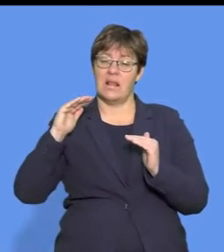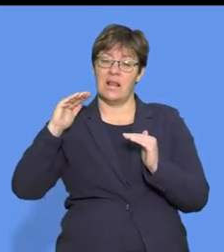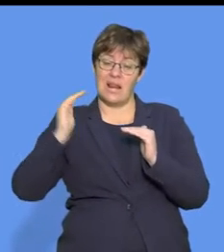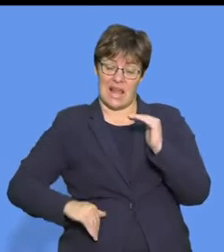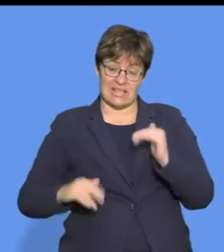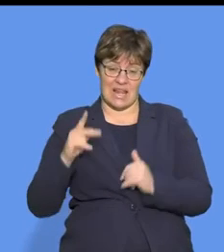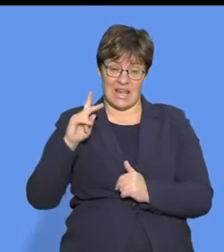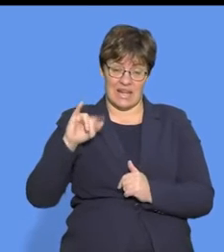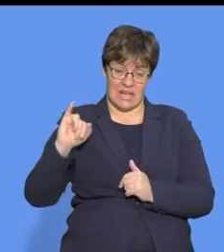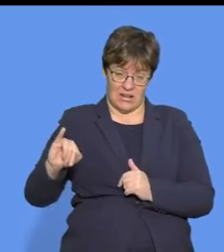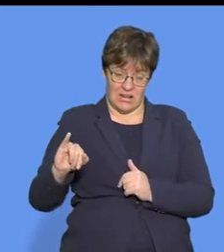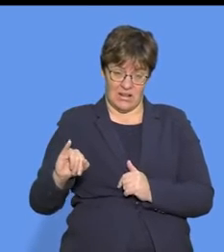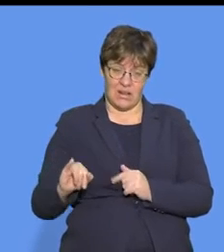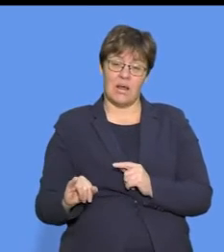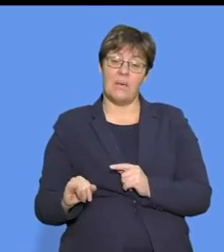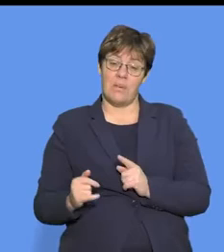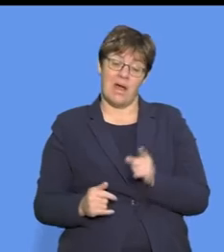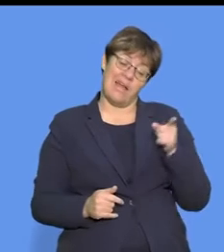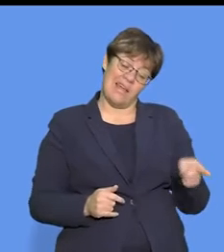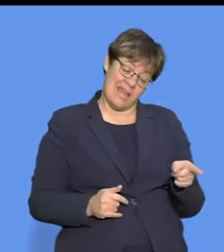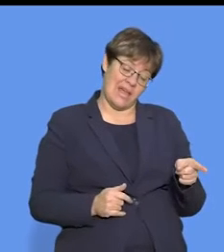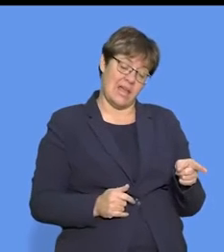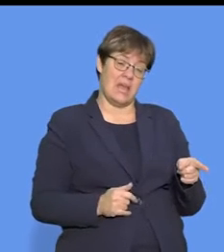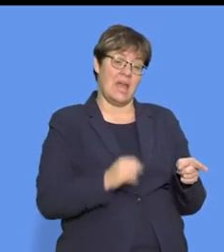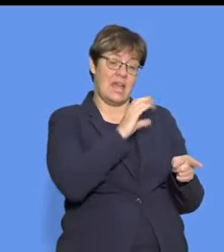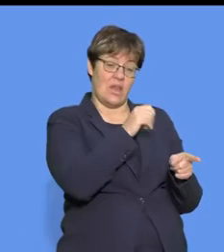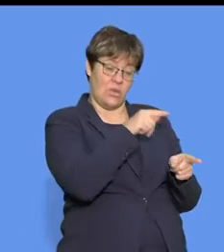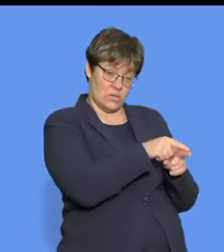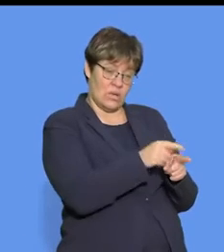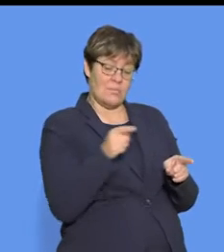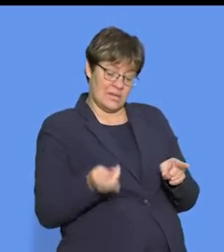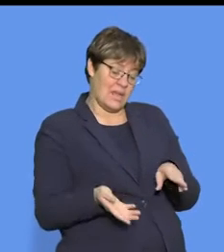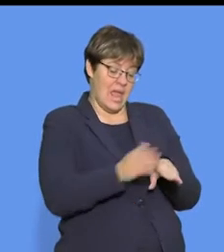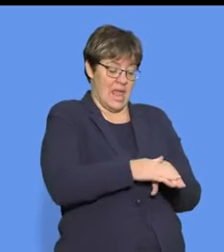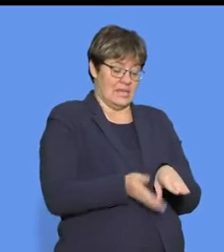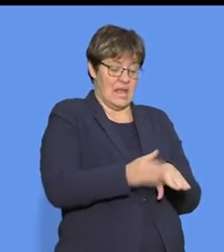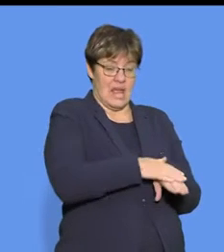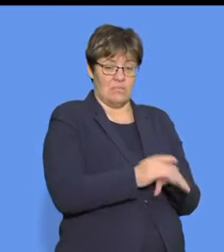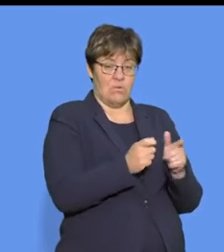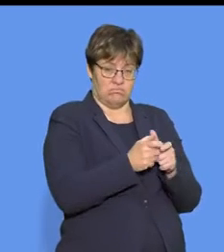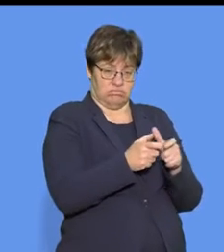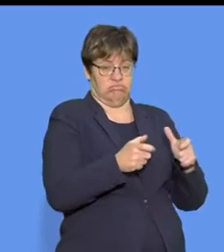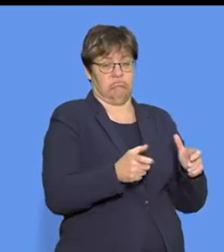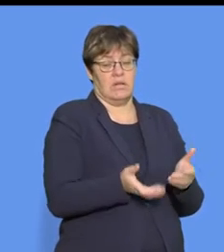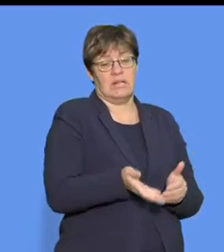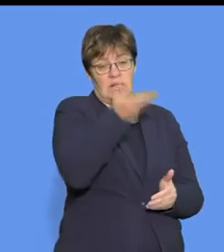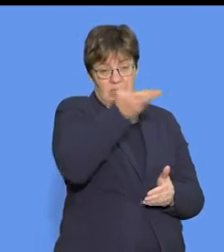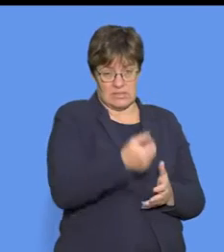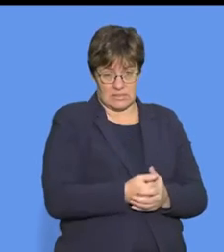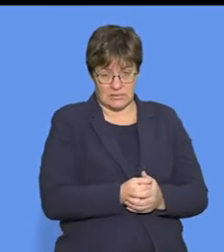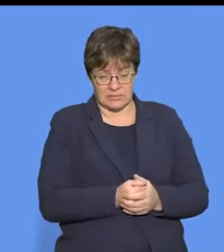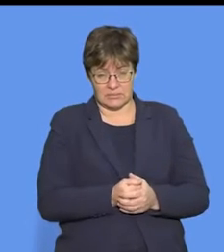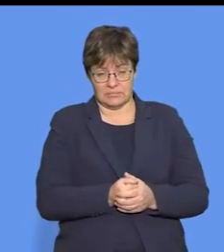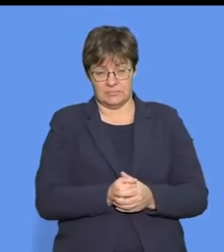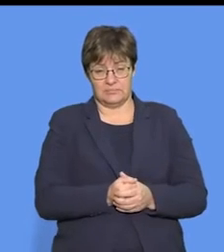So there's going to be less nickel, but at the cathode, we're going to find there's going to